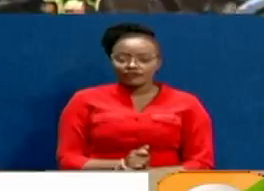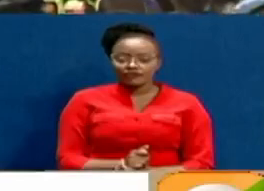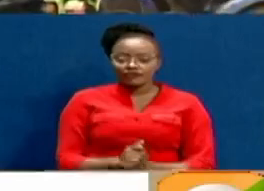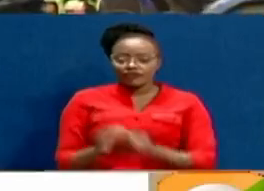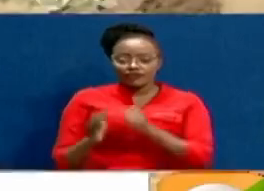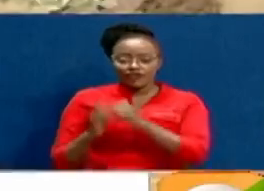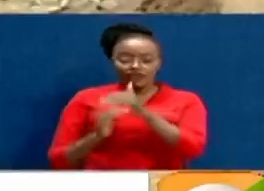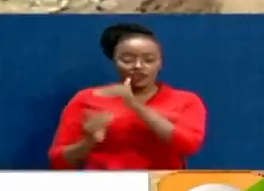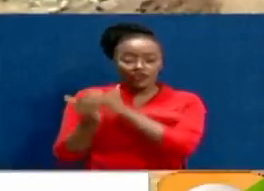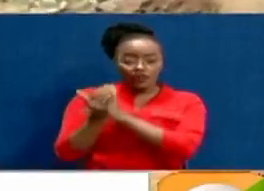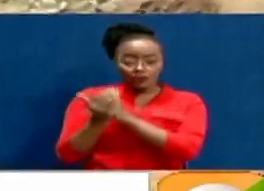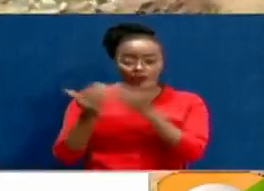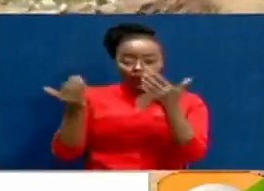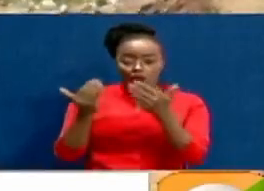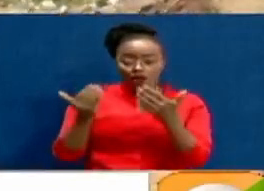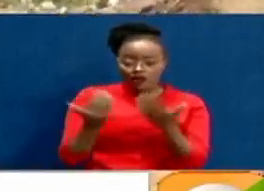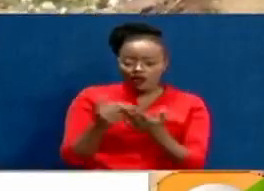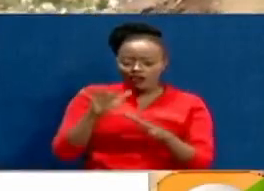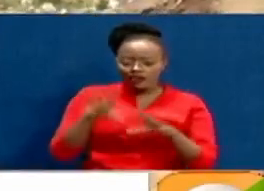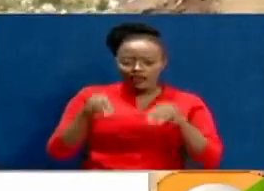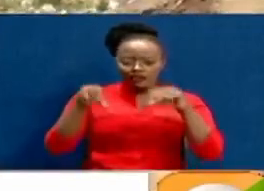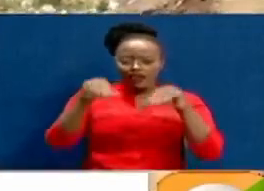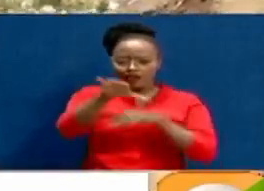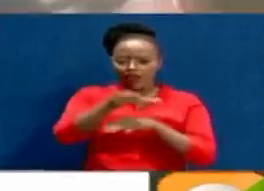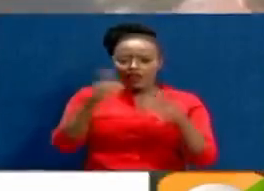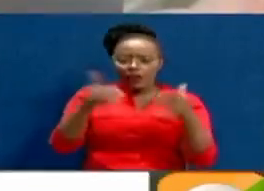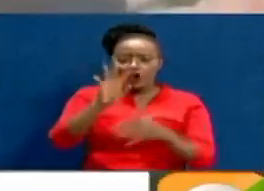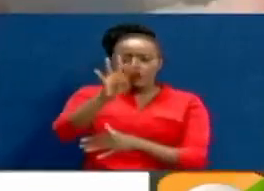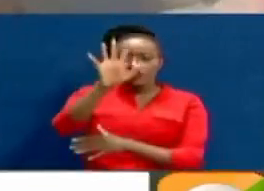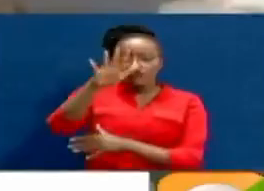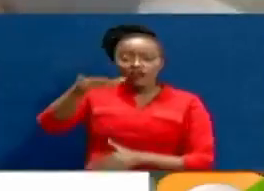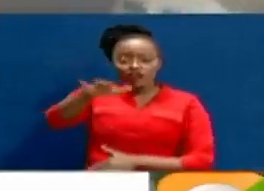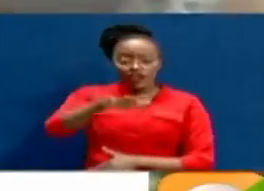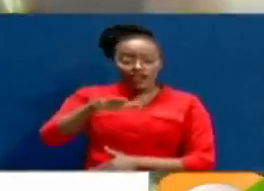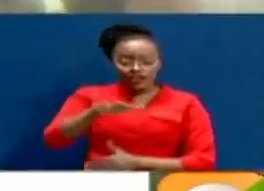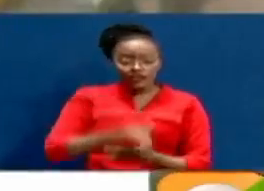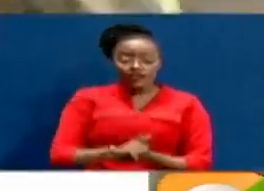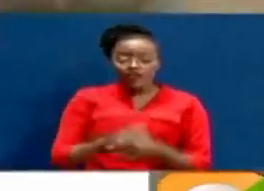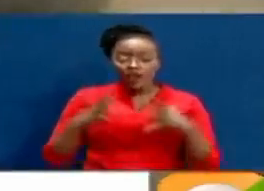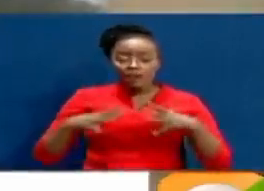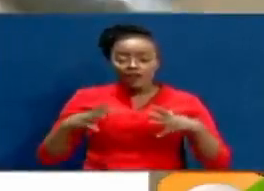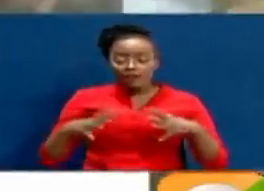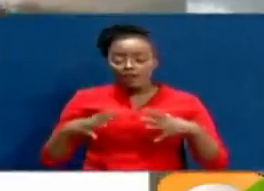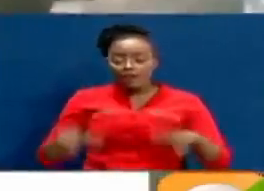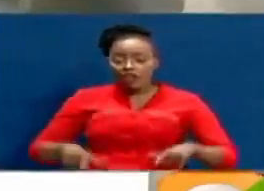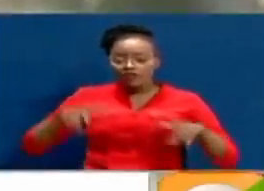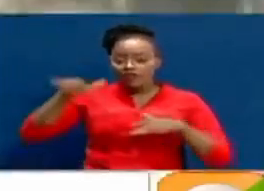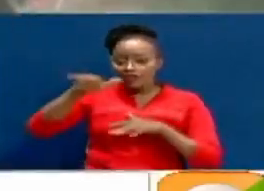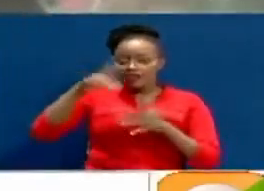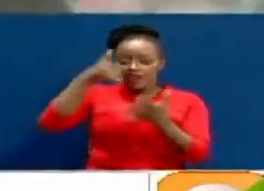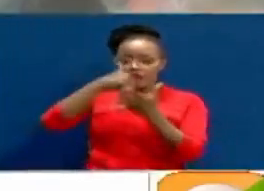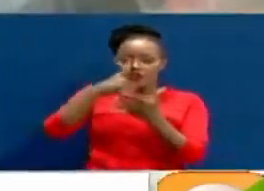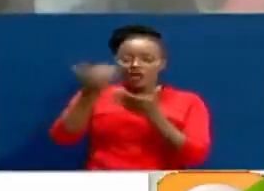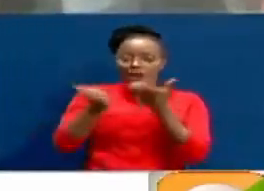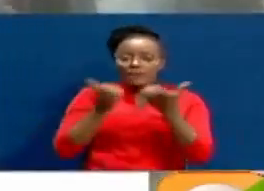9 in the morning, along the muddy corridors in the sprawling Githurai area. A crowd of irate residents that also